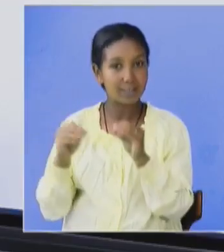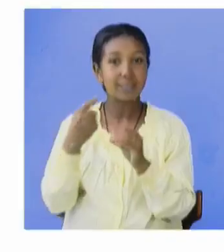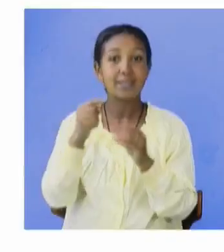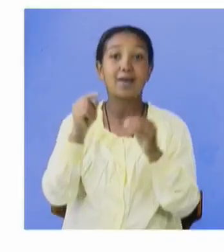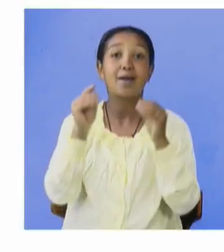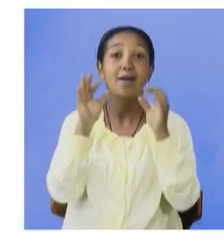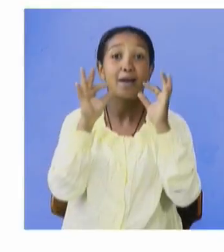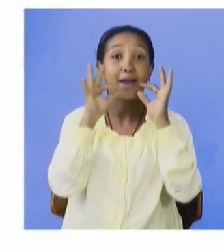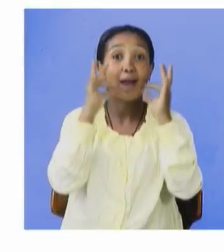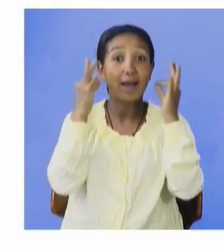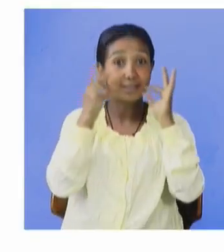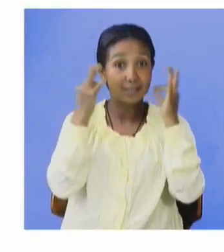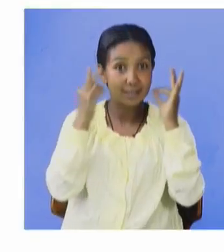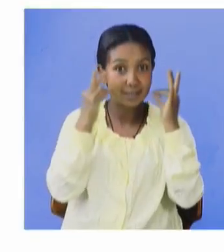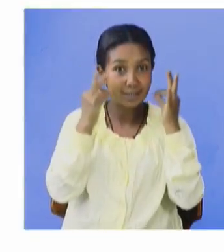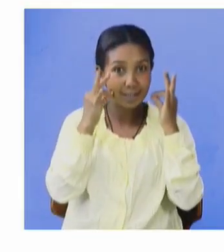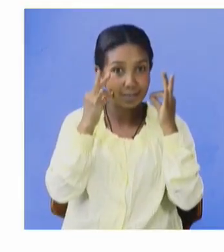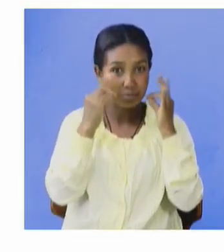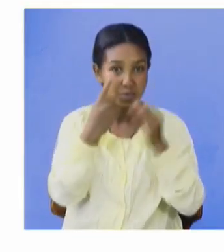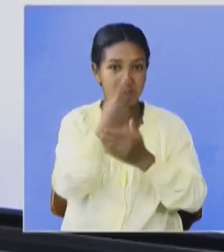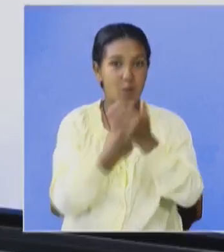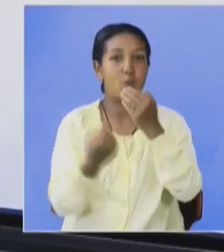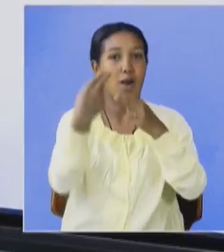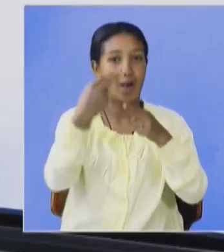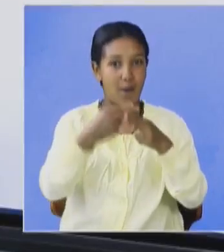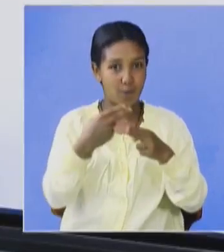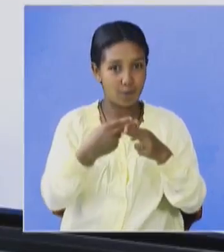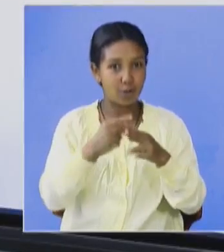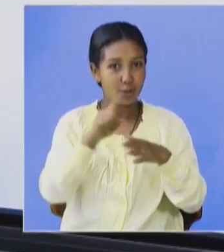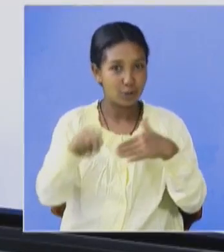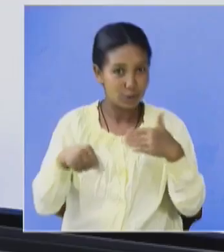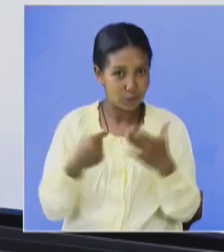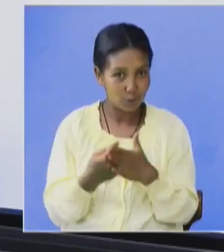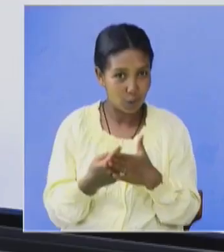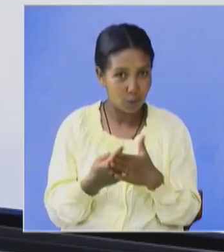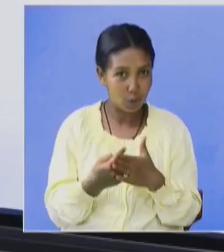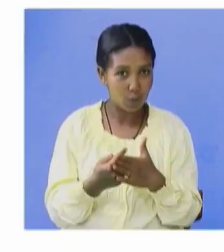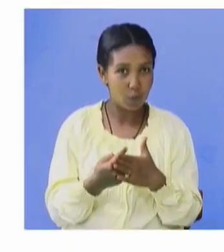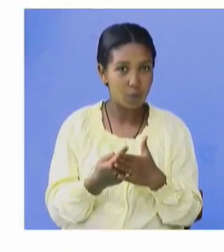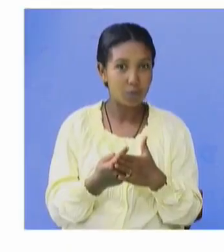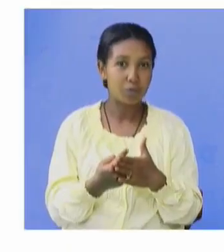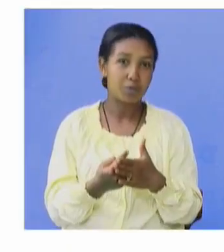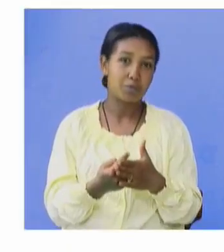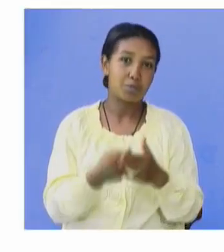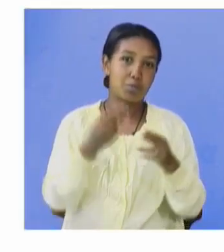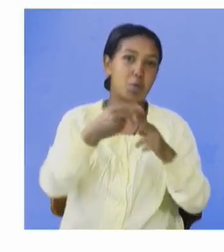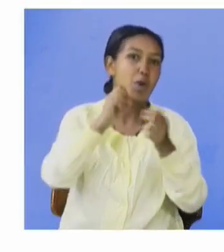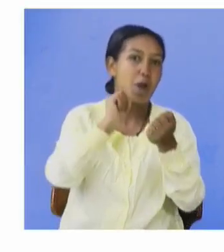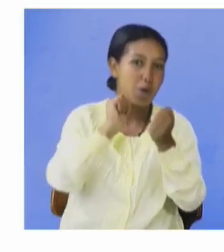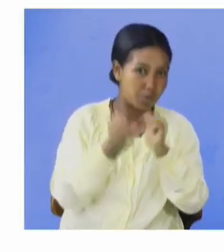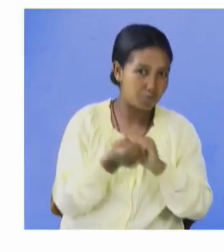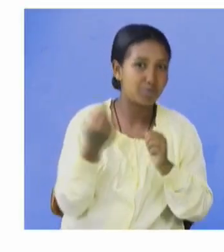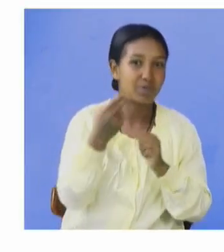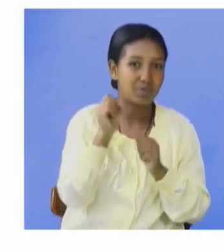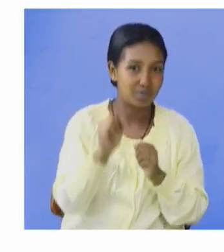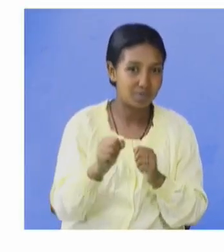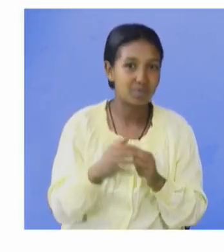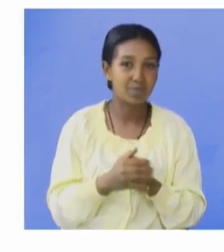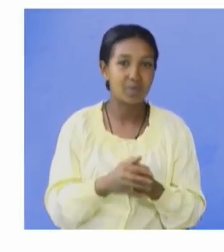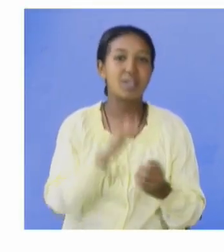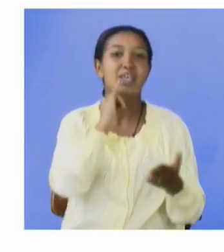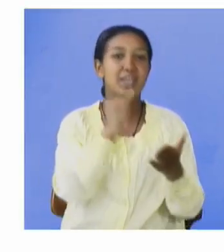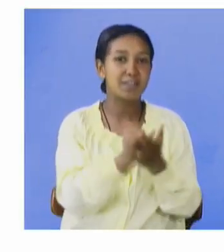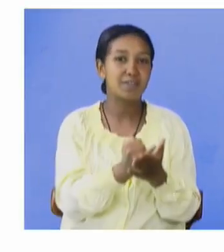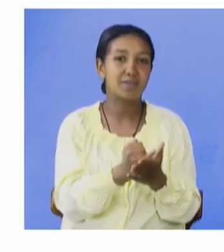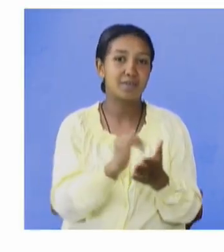cat is singular noun. So it could be also as a pronoun. We can take it as